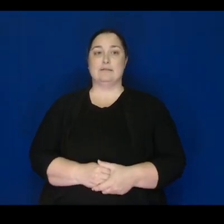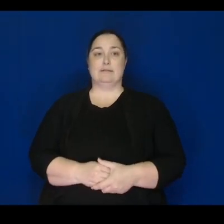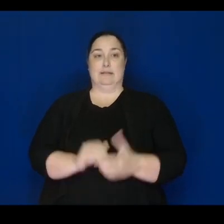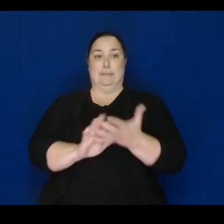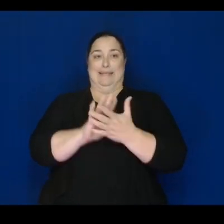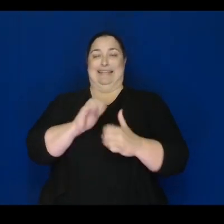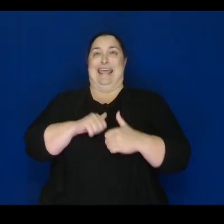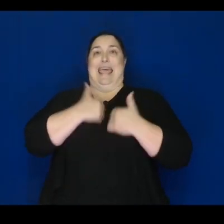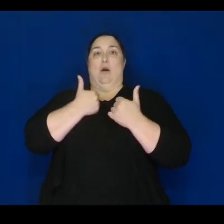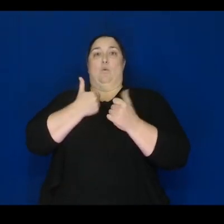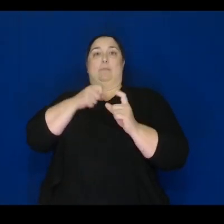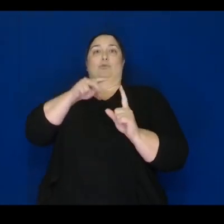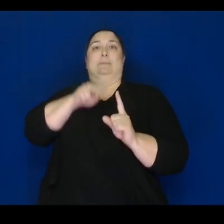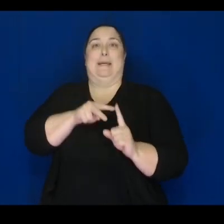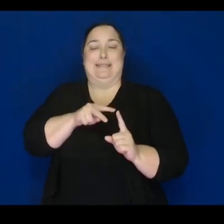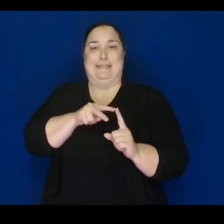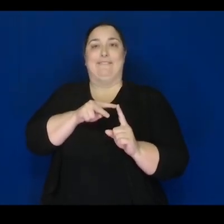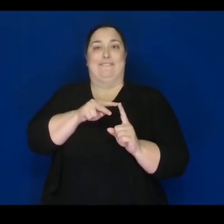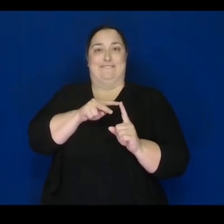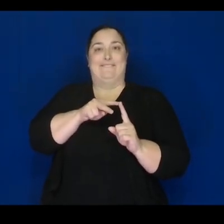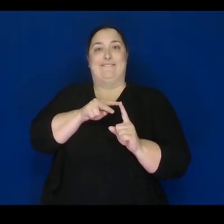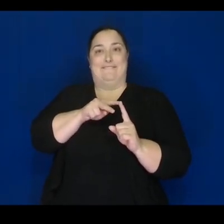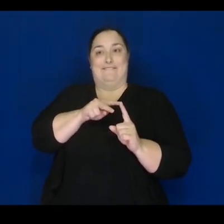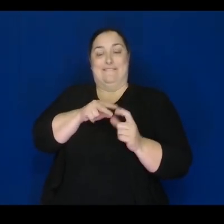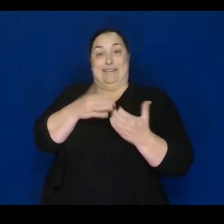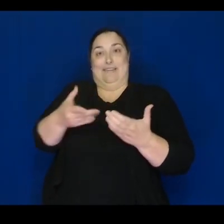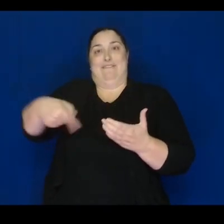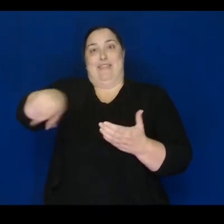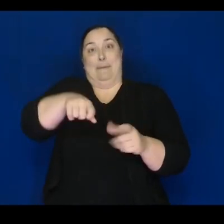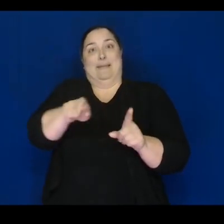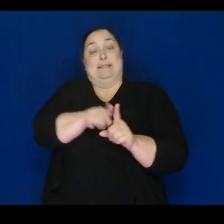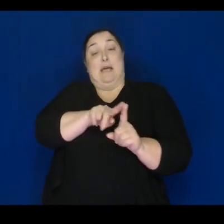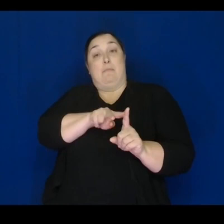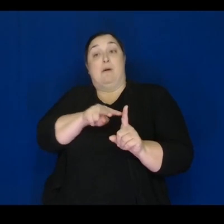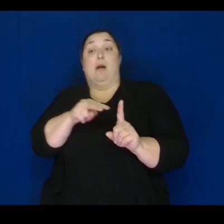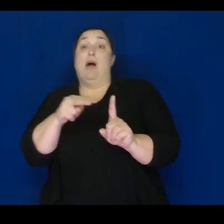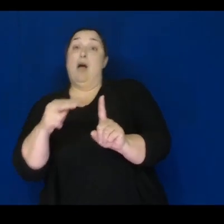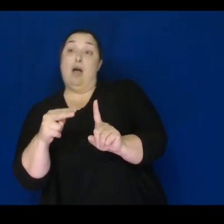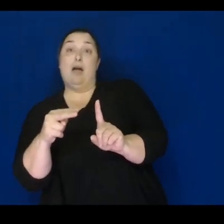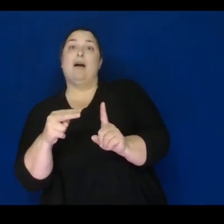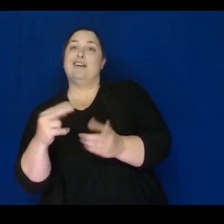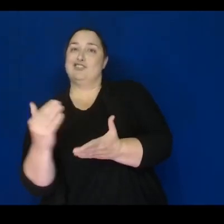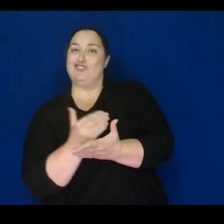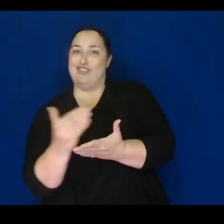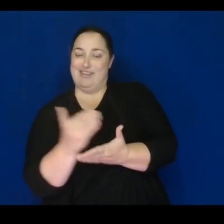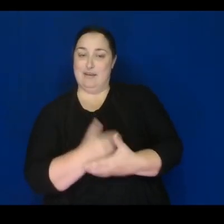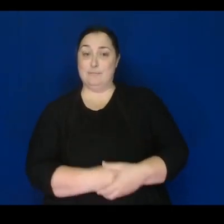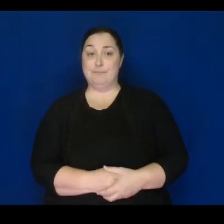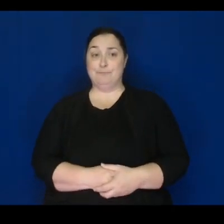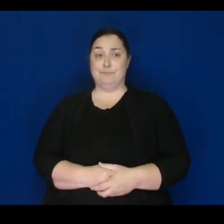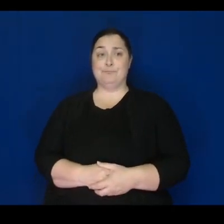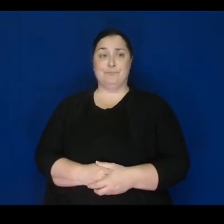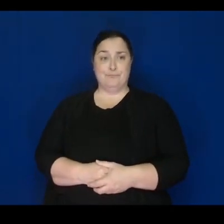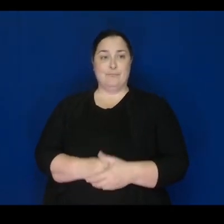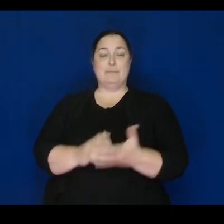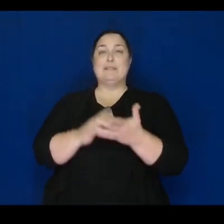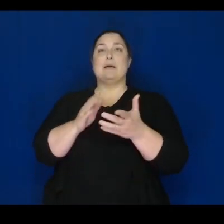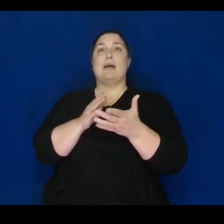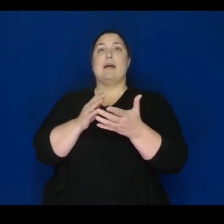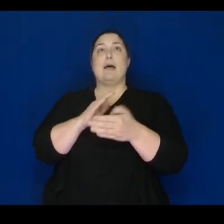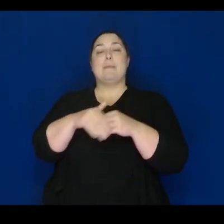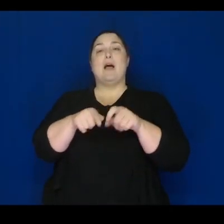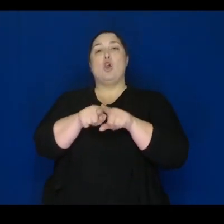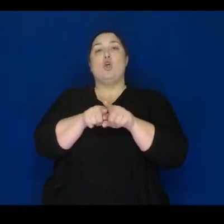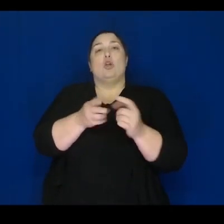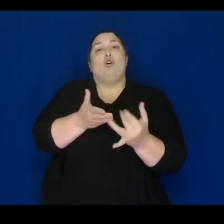perspective. And one of those key points is learning through culture and not just about culture.